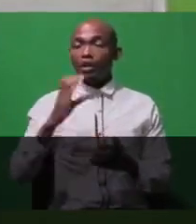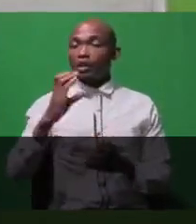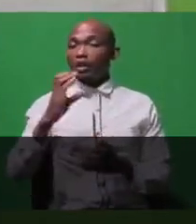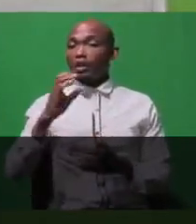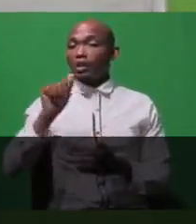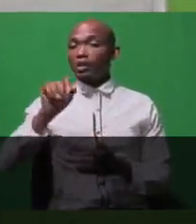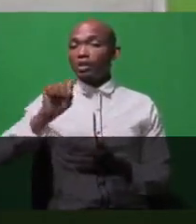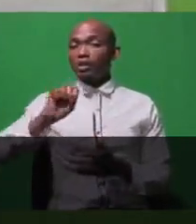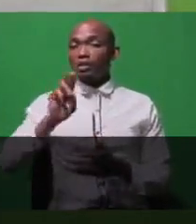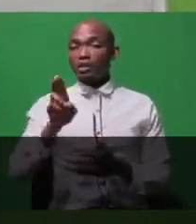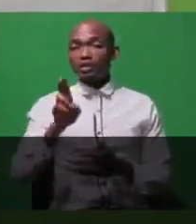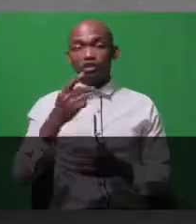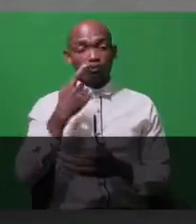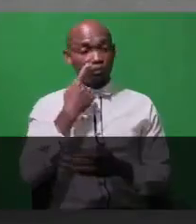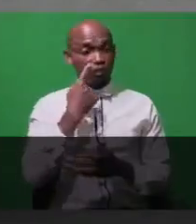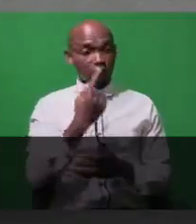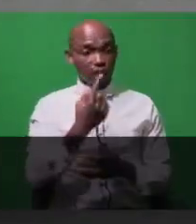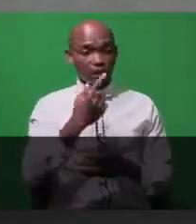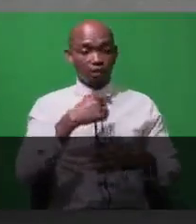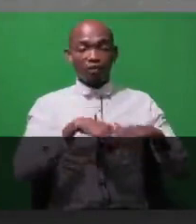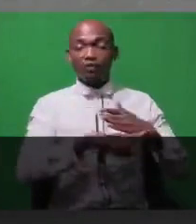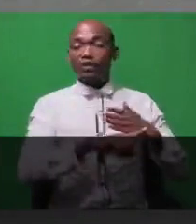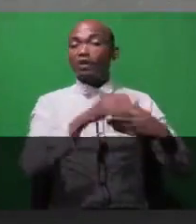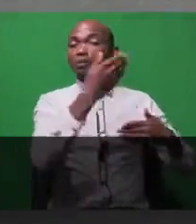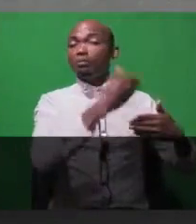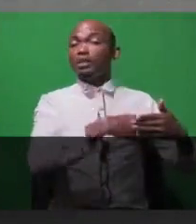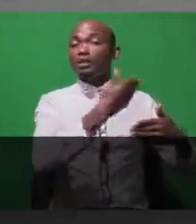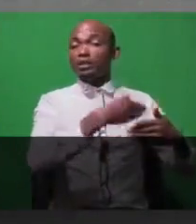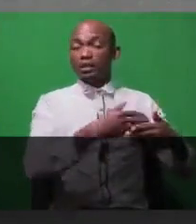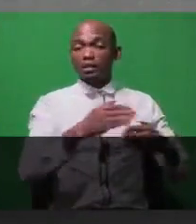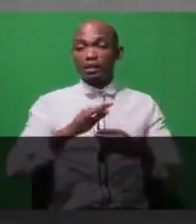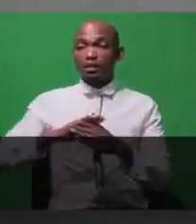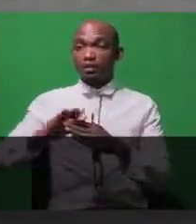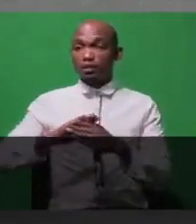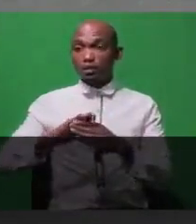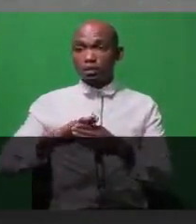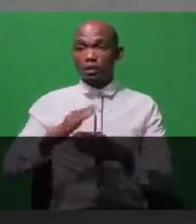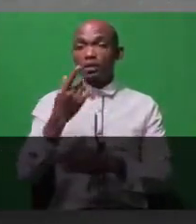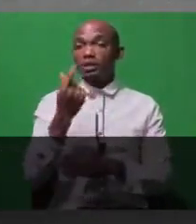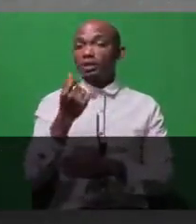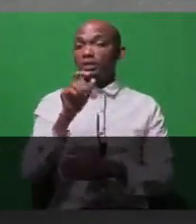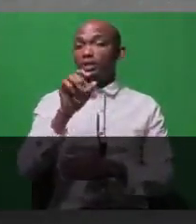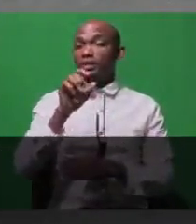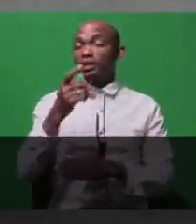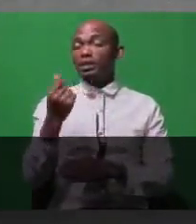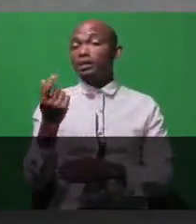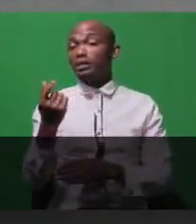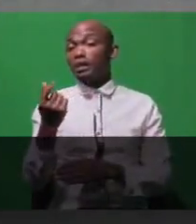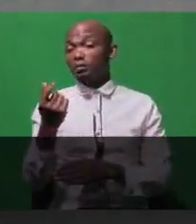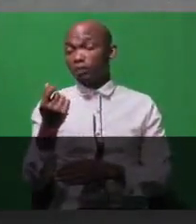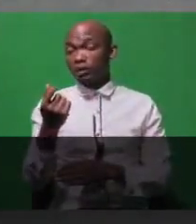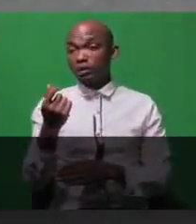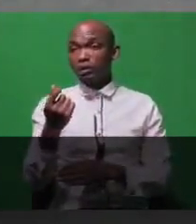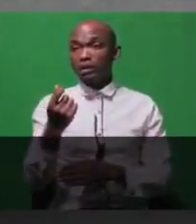a check for business use, Tanzania shillings